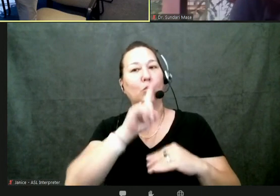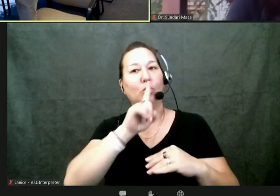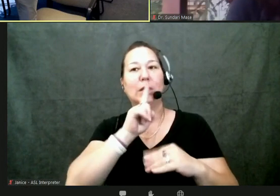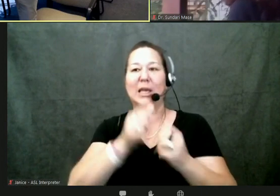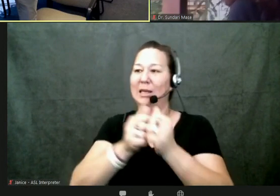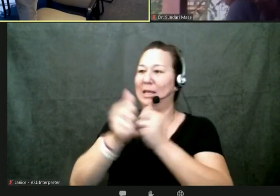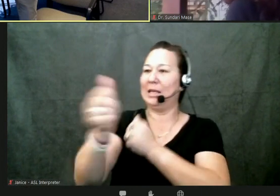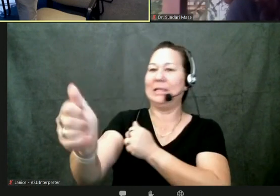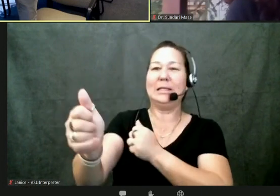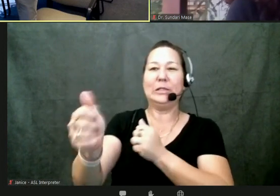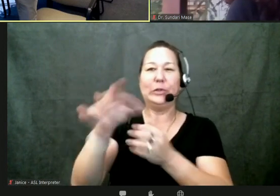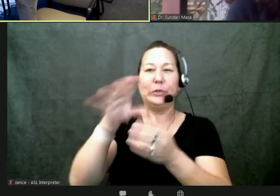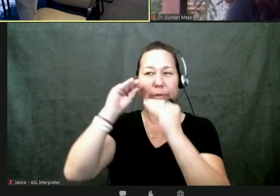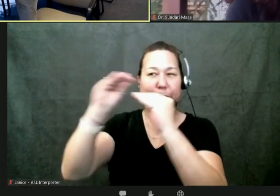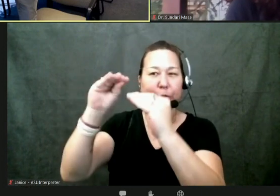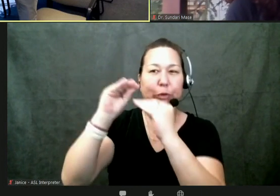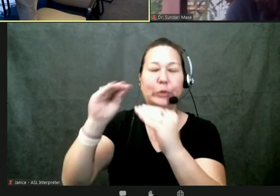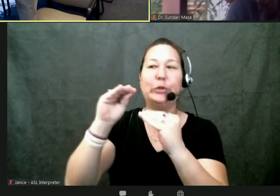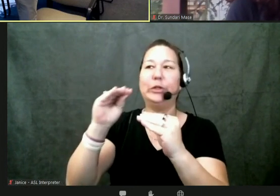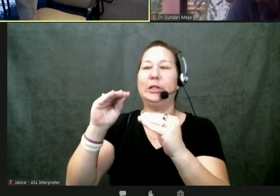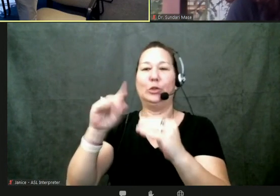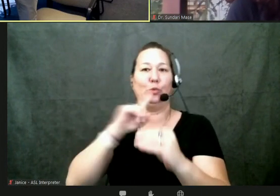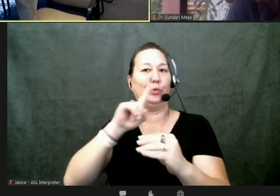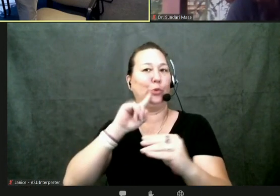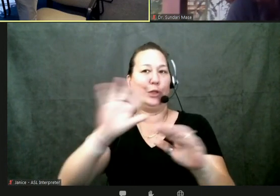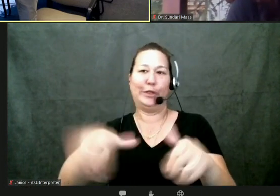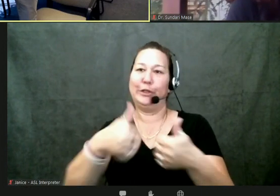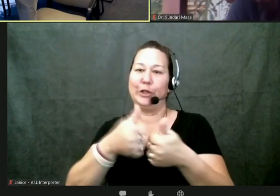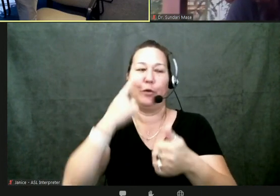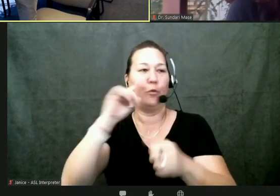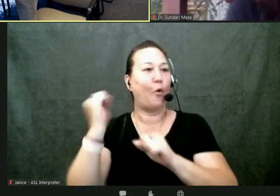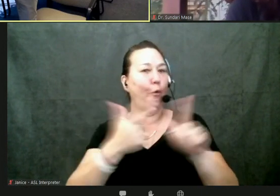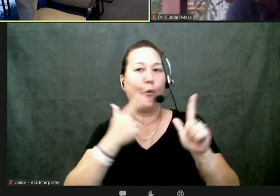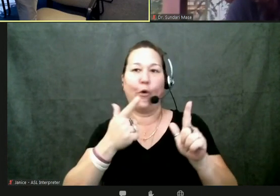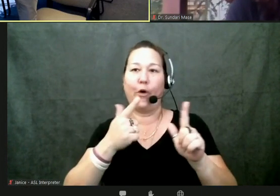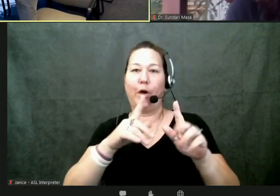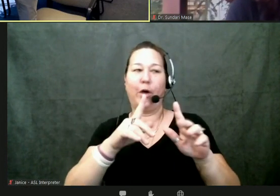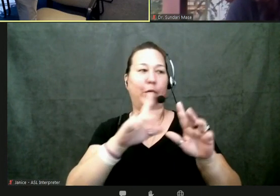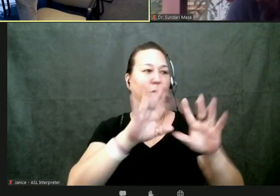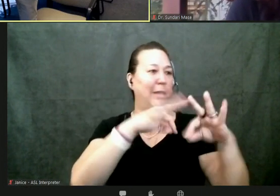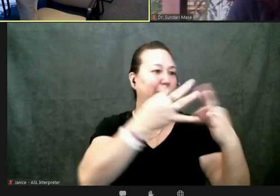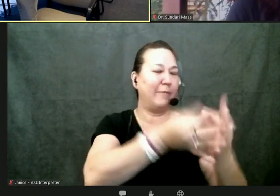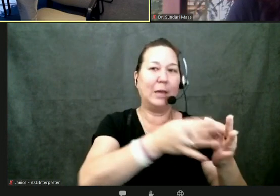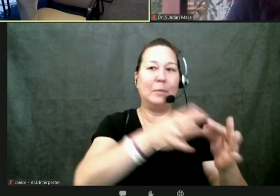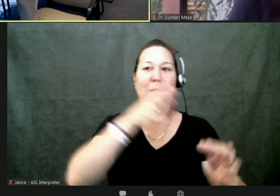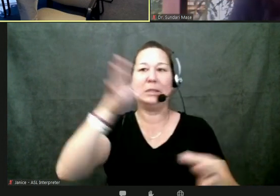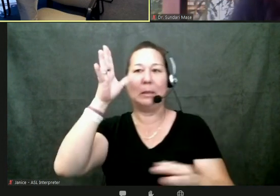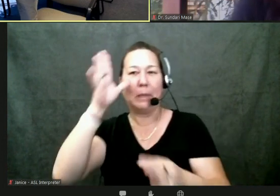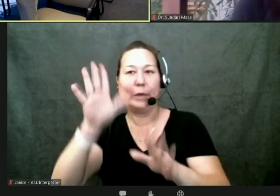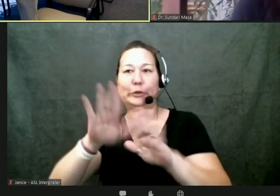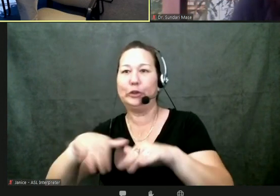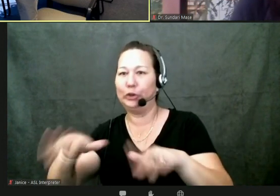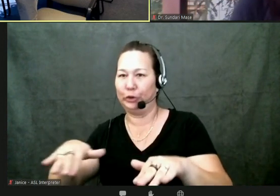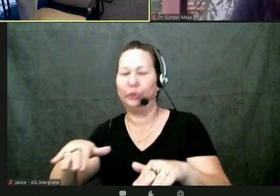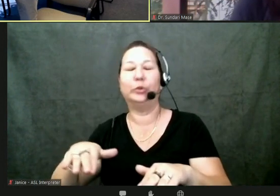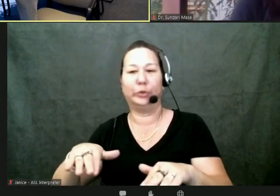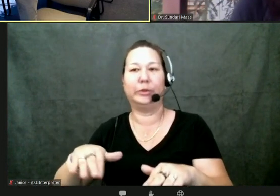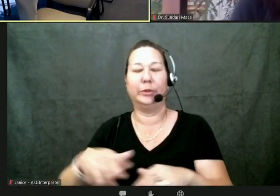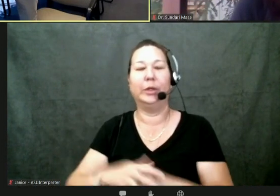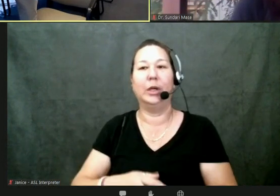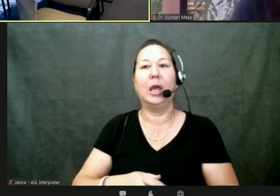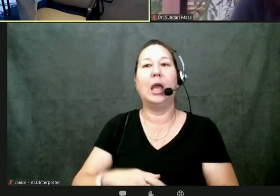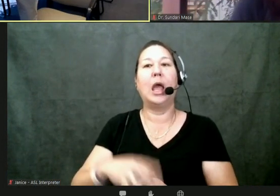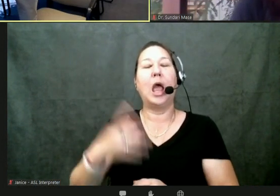both child and family, and that's why we have set up several contacts on our own SCOE